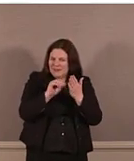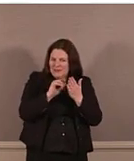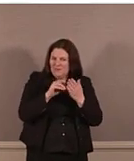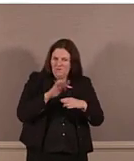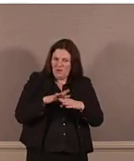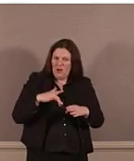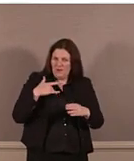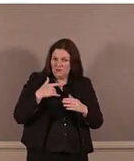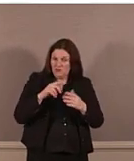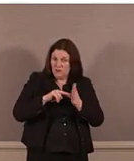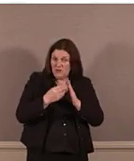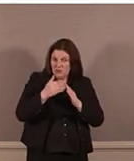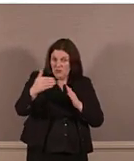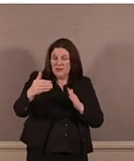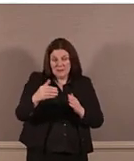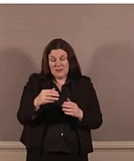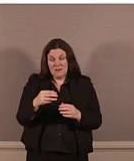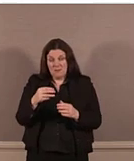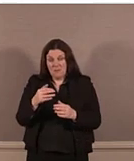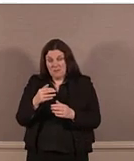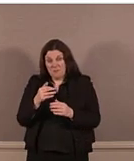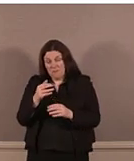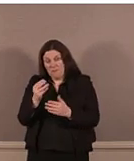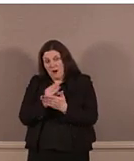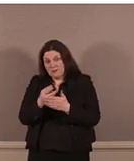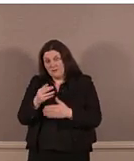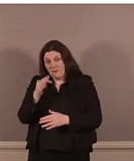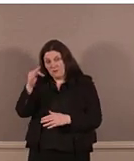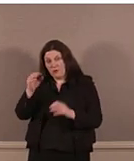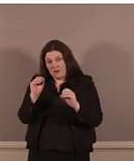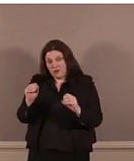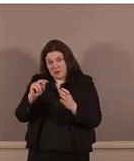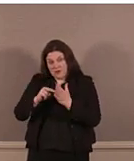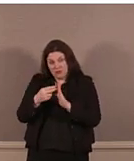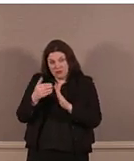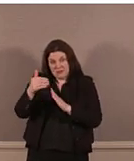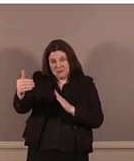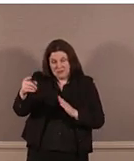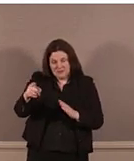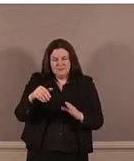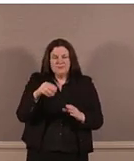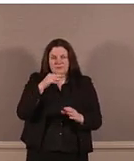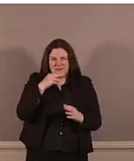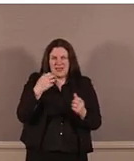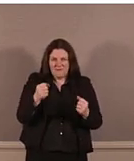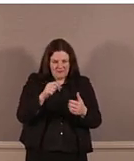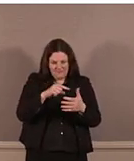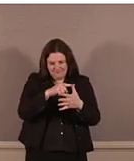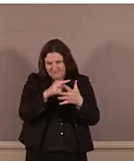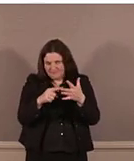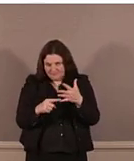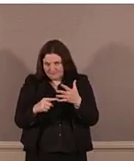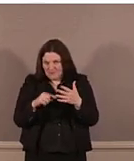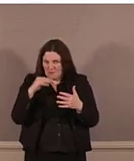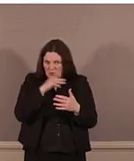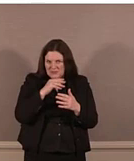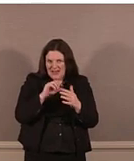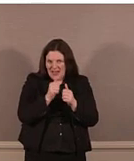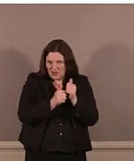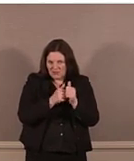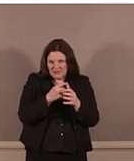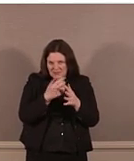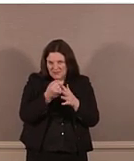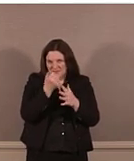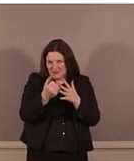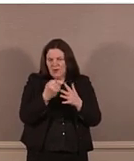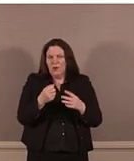element of the further education and strategy, sets out key actions in that regard and